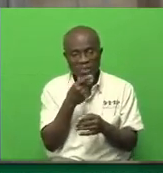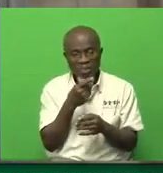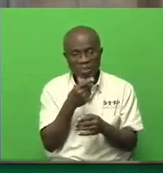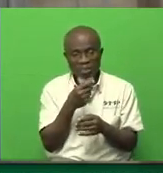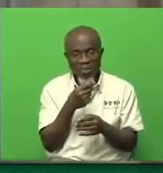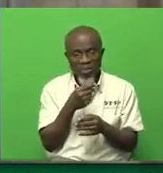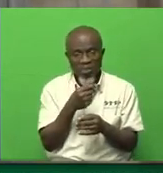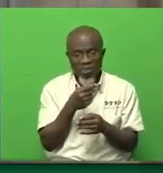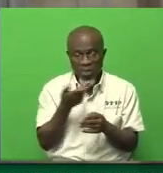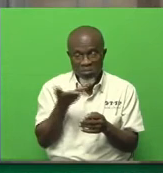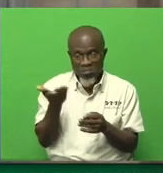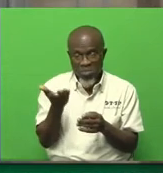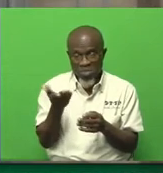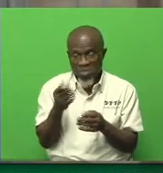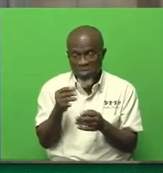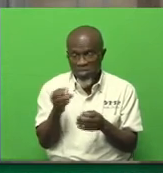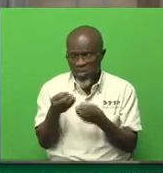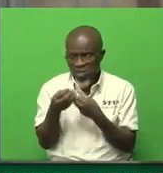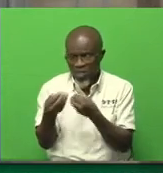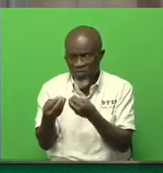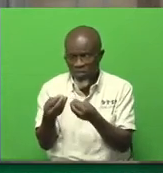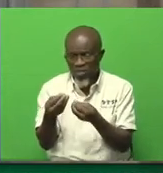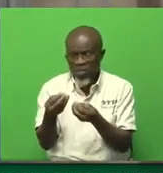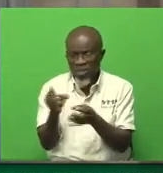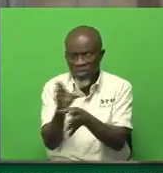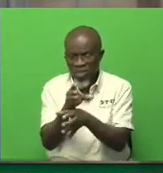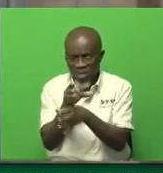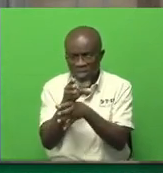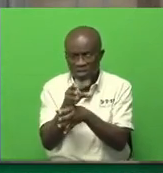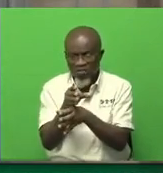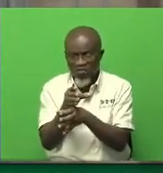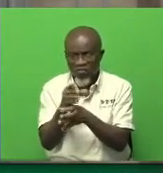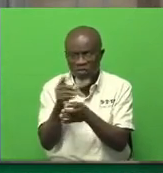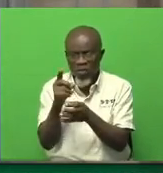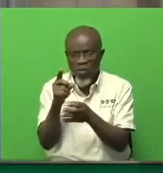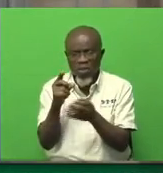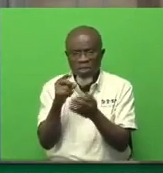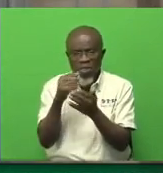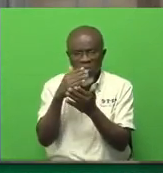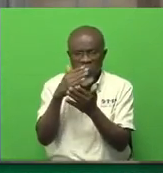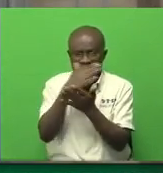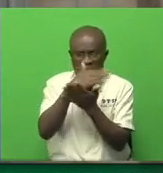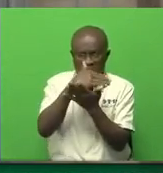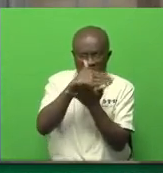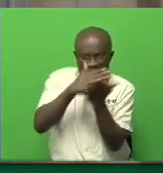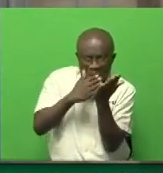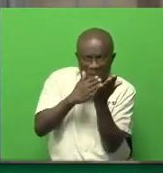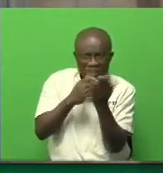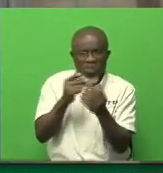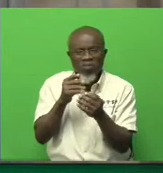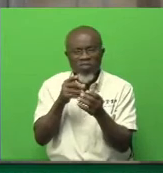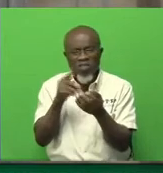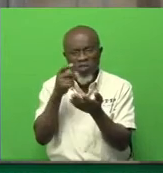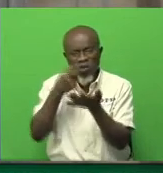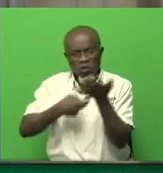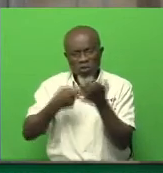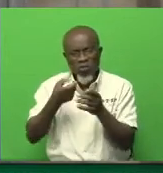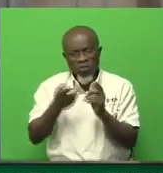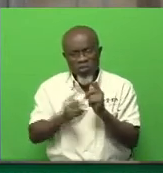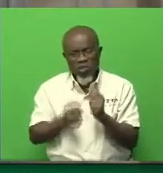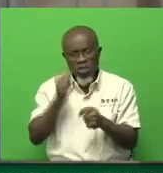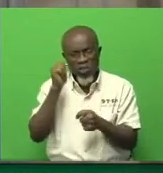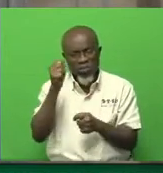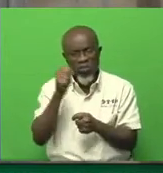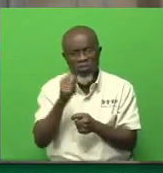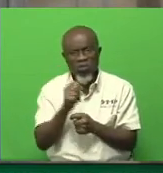Trinidadian and Andrea Guardian dentists and we do not know the level of safety that they have in their offices if